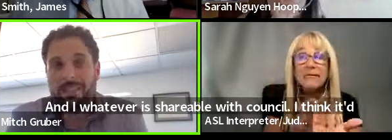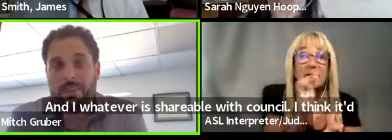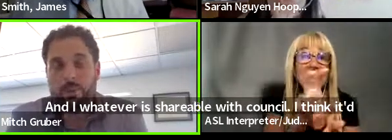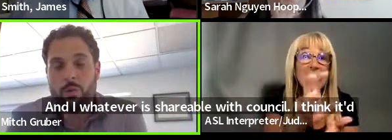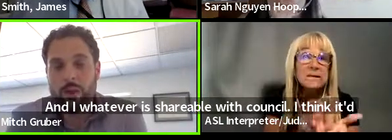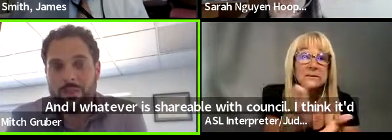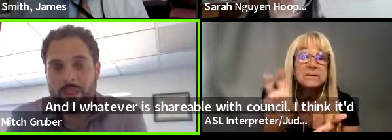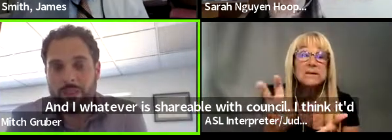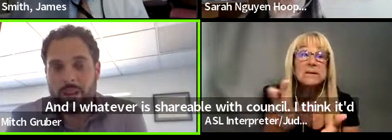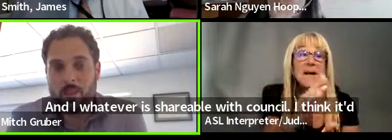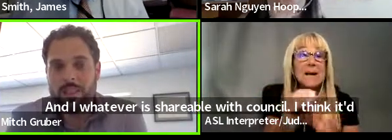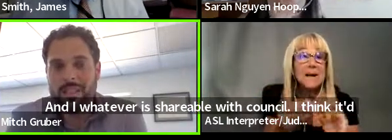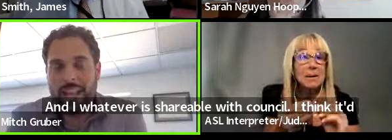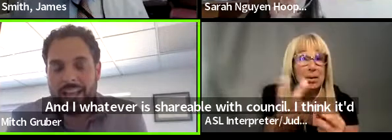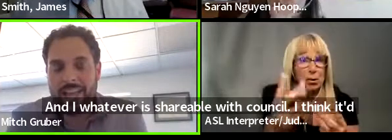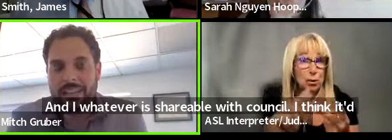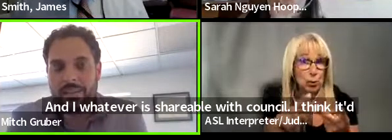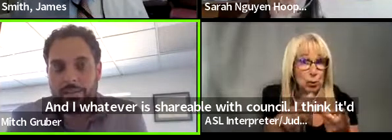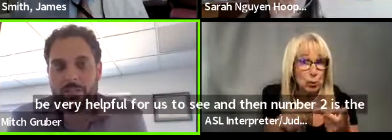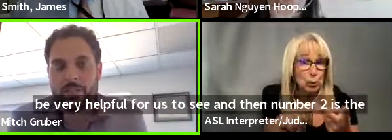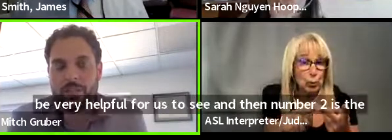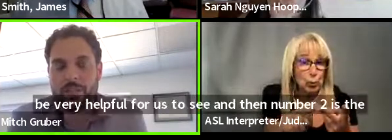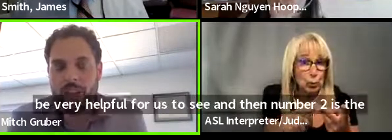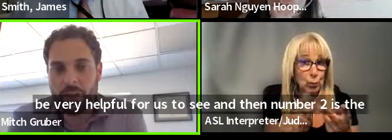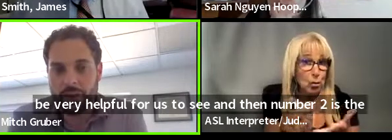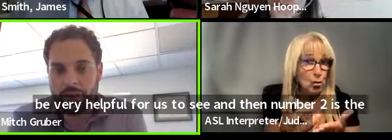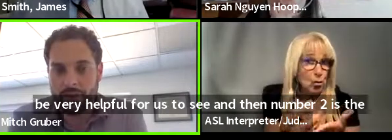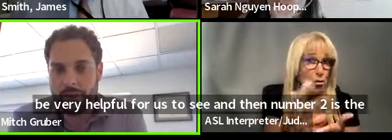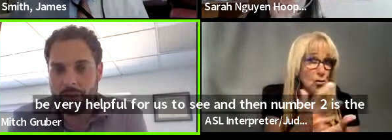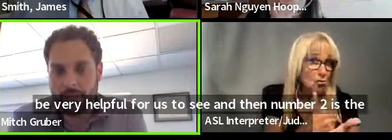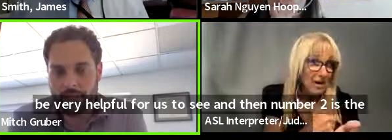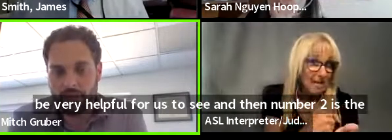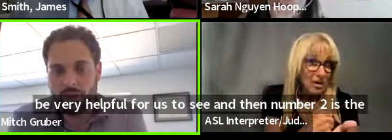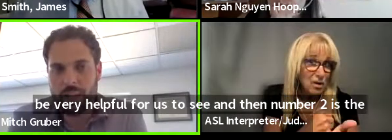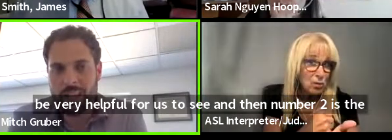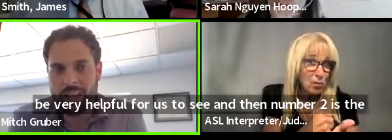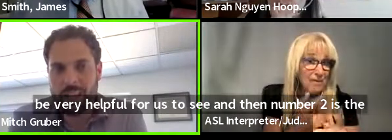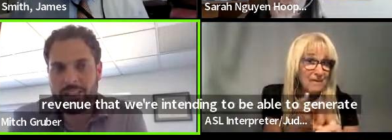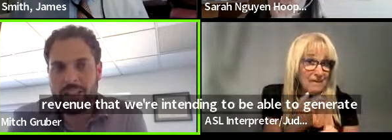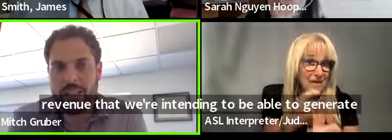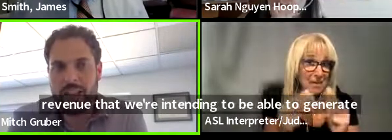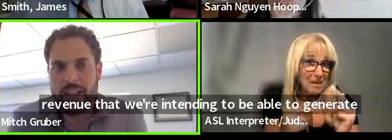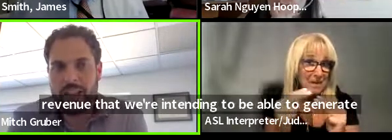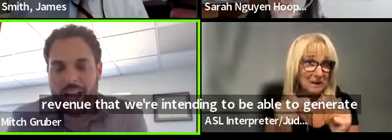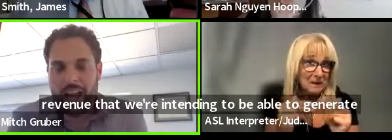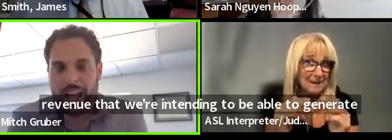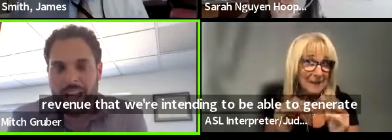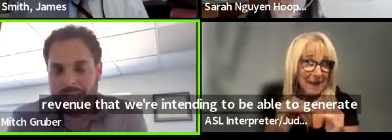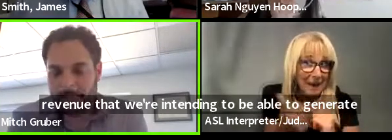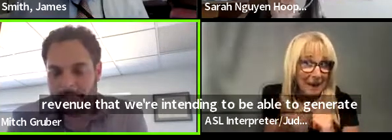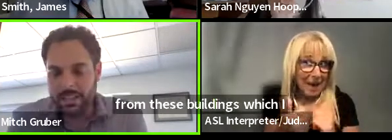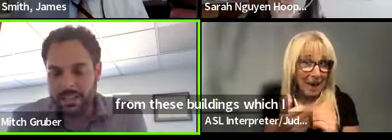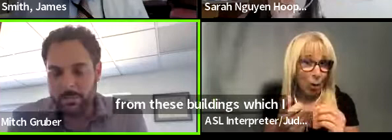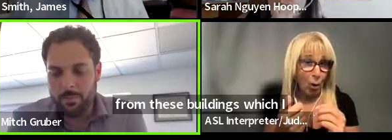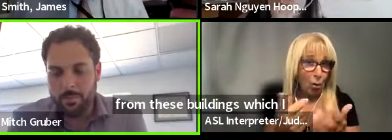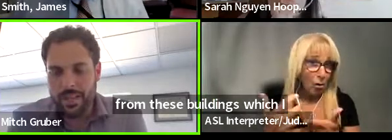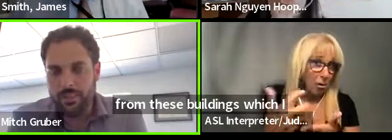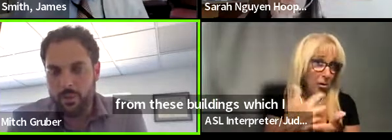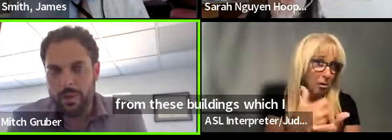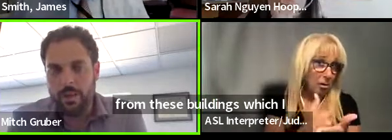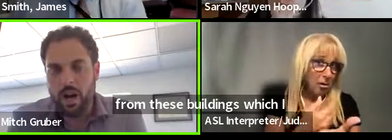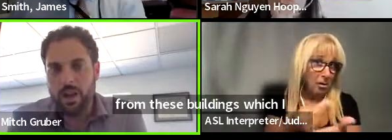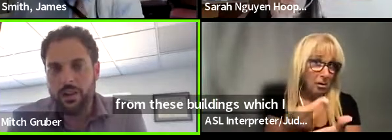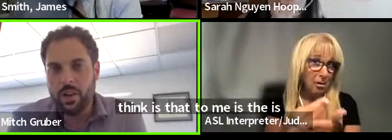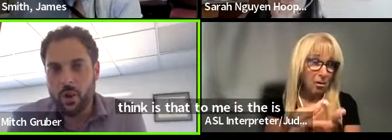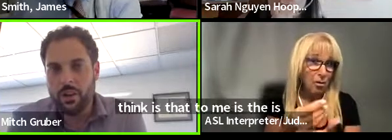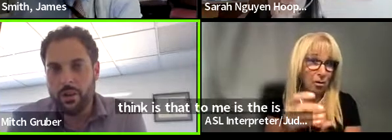2 is the revenue that we're intending to be able to generate from these buildings, which I think is, that to me is